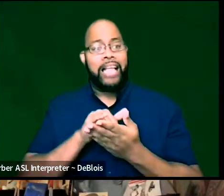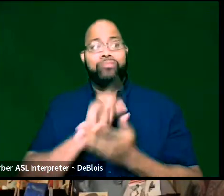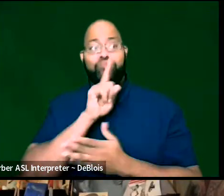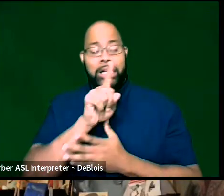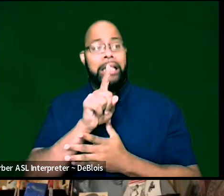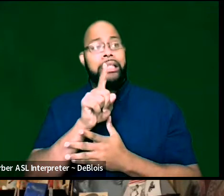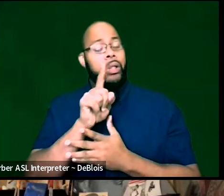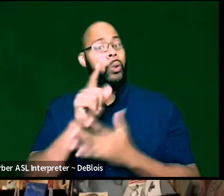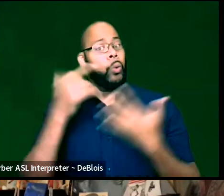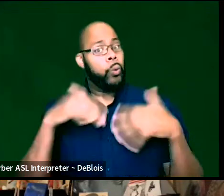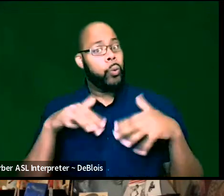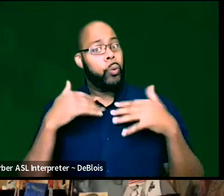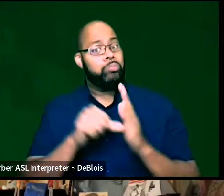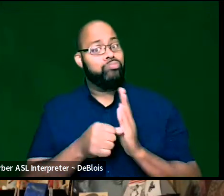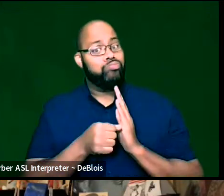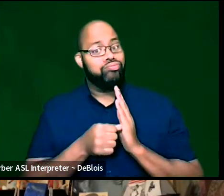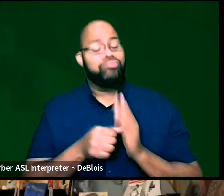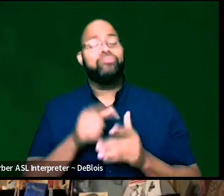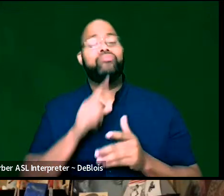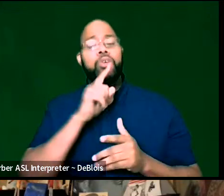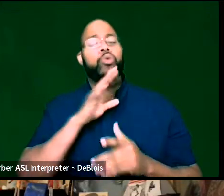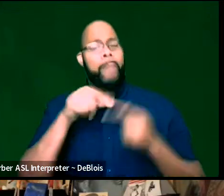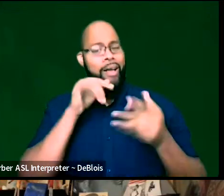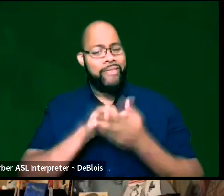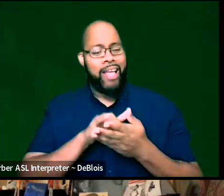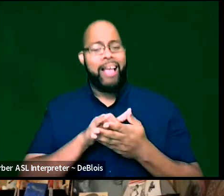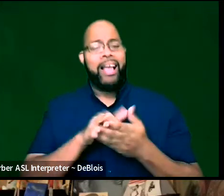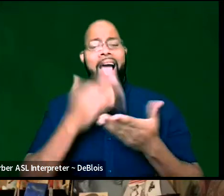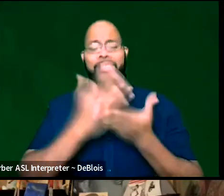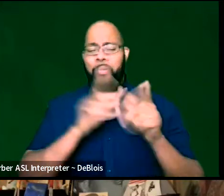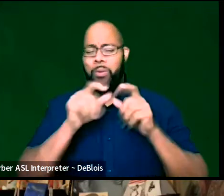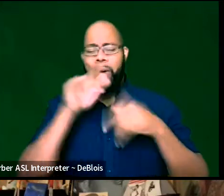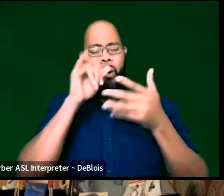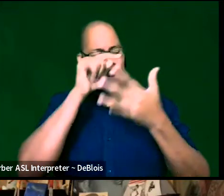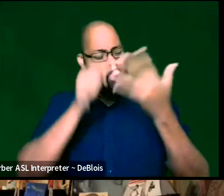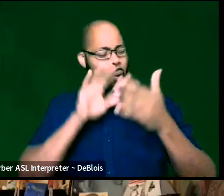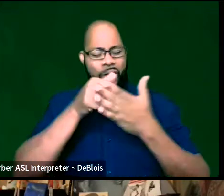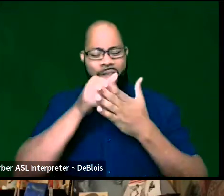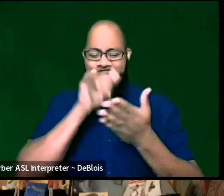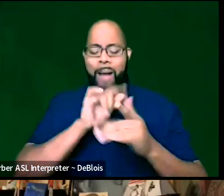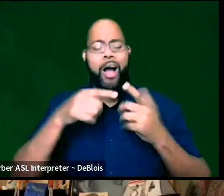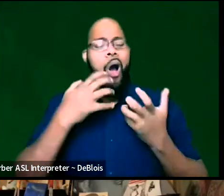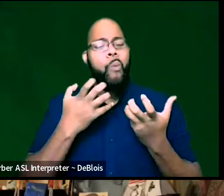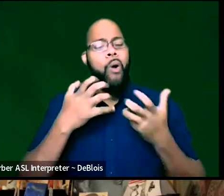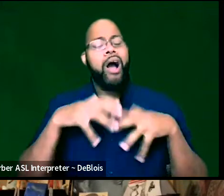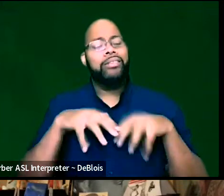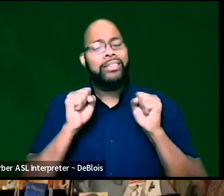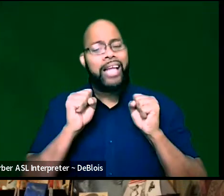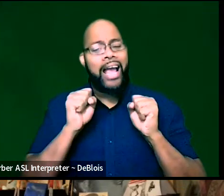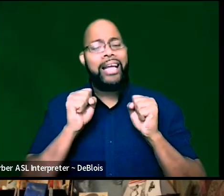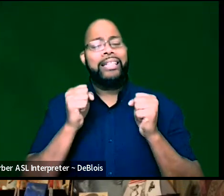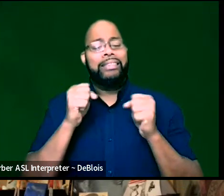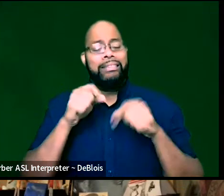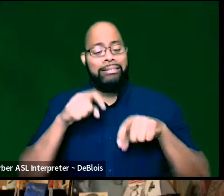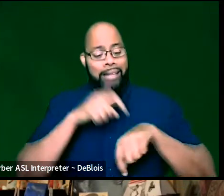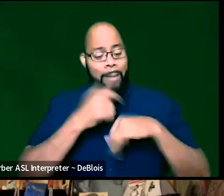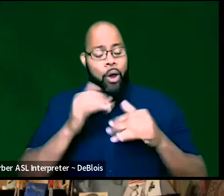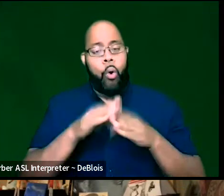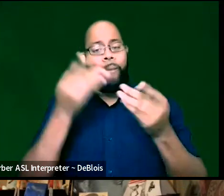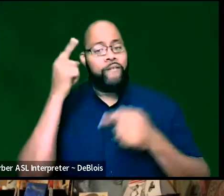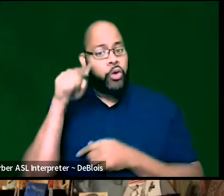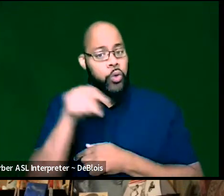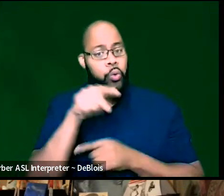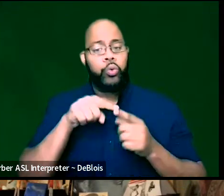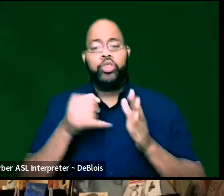snuff about. And we're going to be talking about, I have some questions about all of those, but I just want to take the floor and open it to you